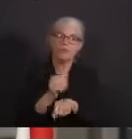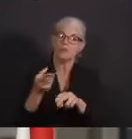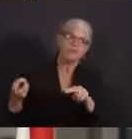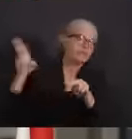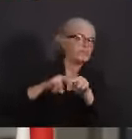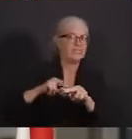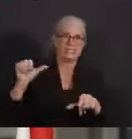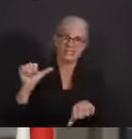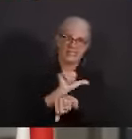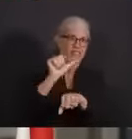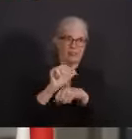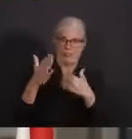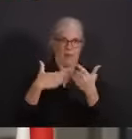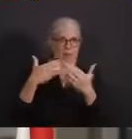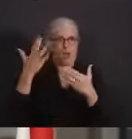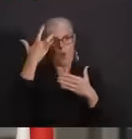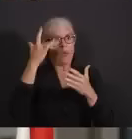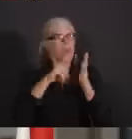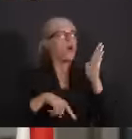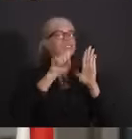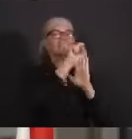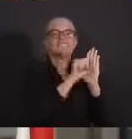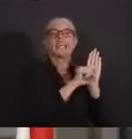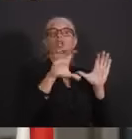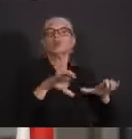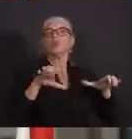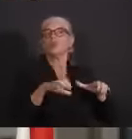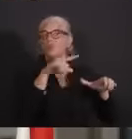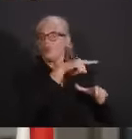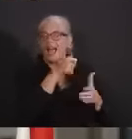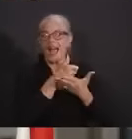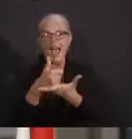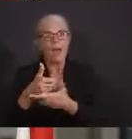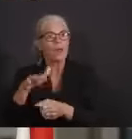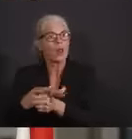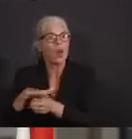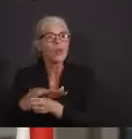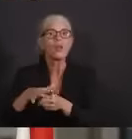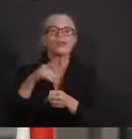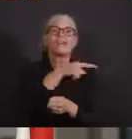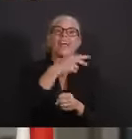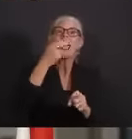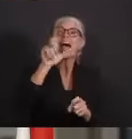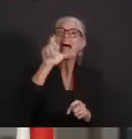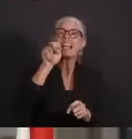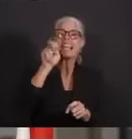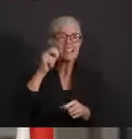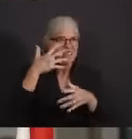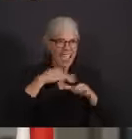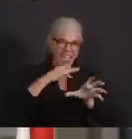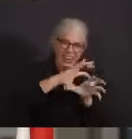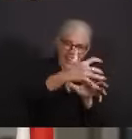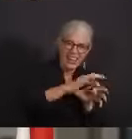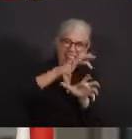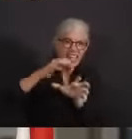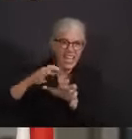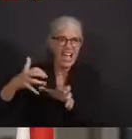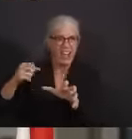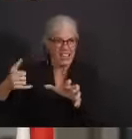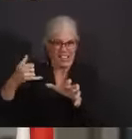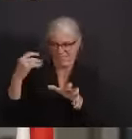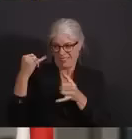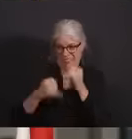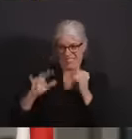of everything the state did to help these local communities hit by Helene remove a lot of debris, and they did move a lot of debris over the last 72